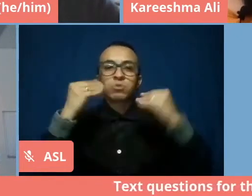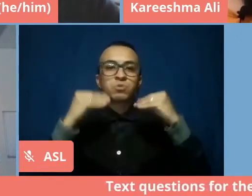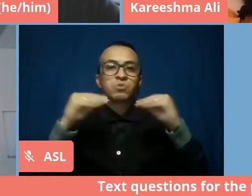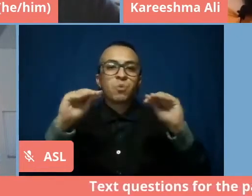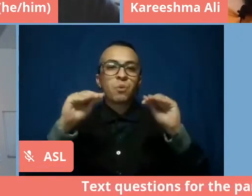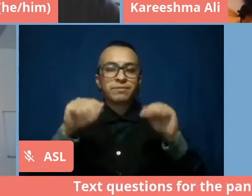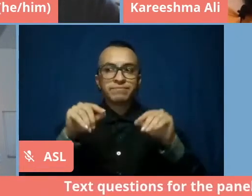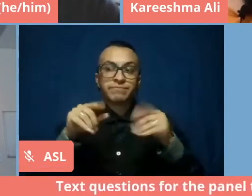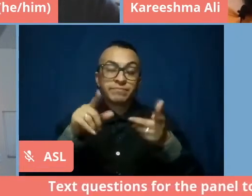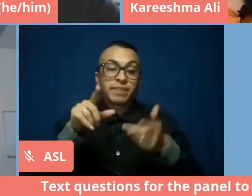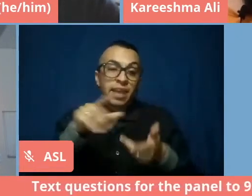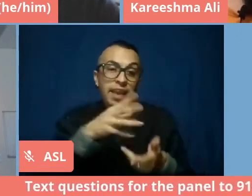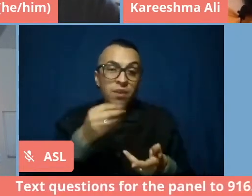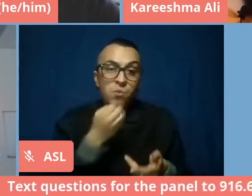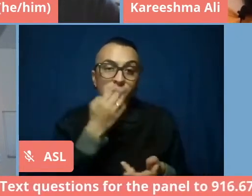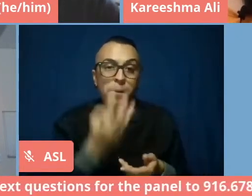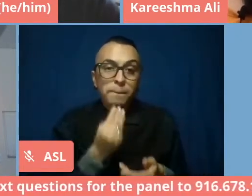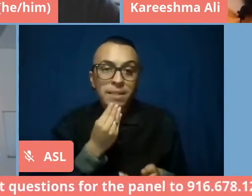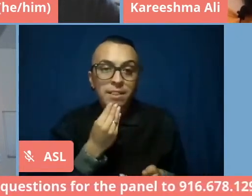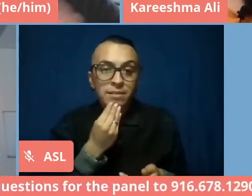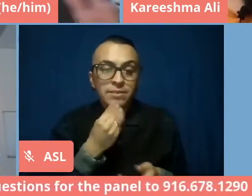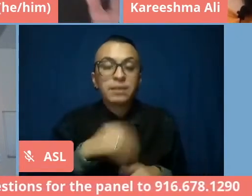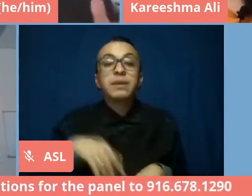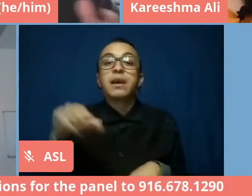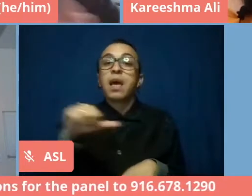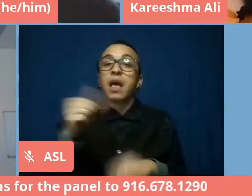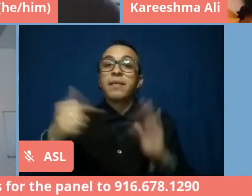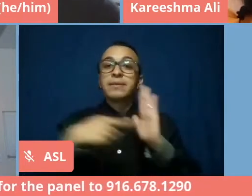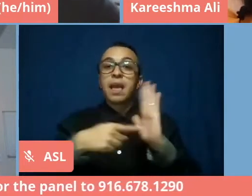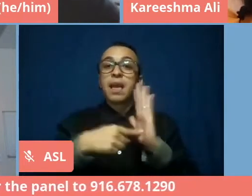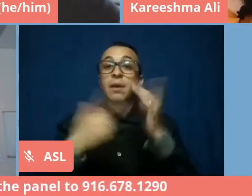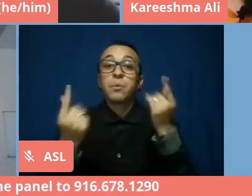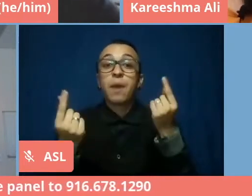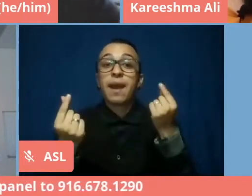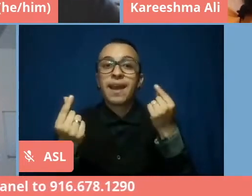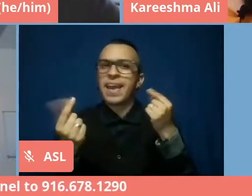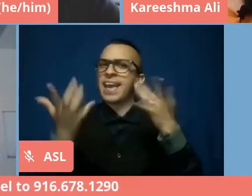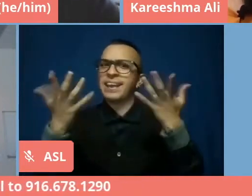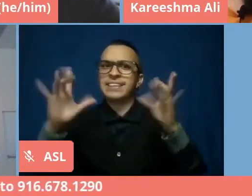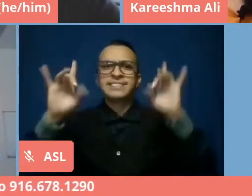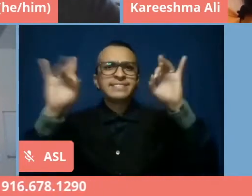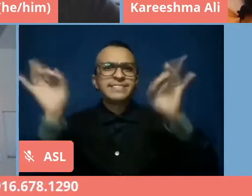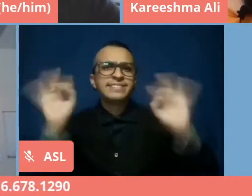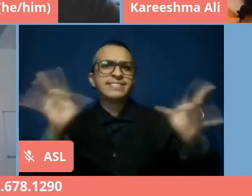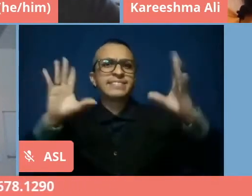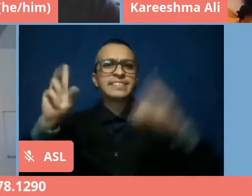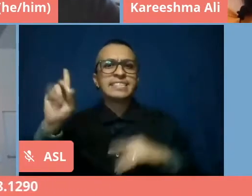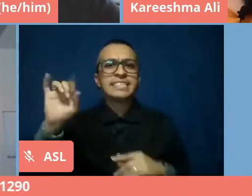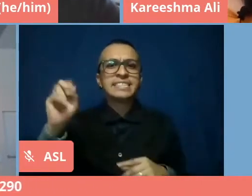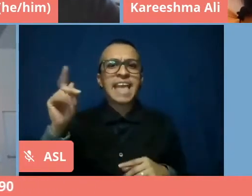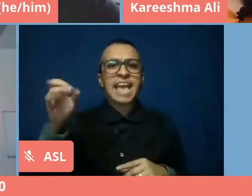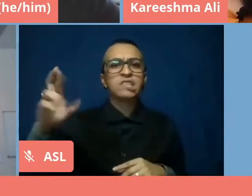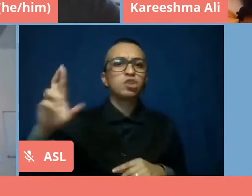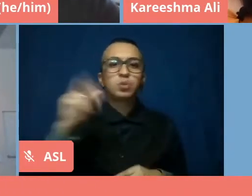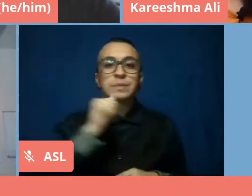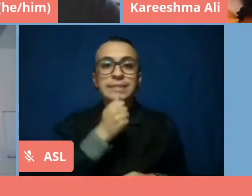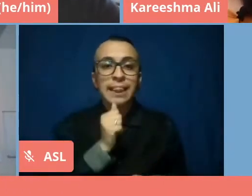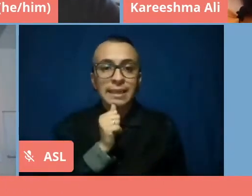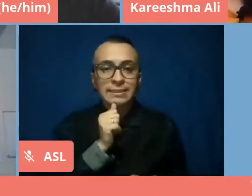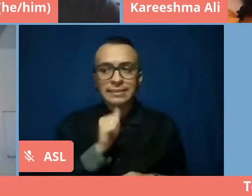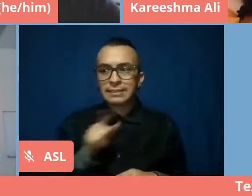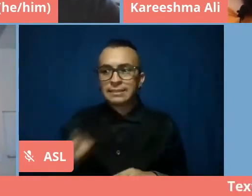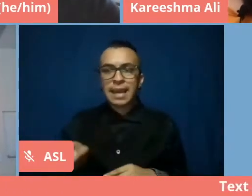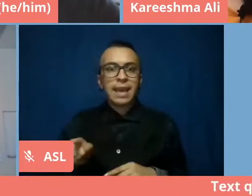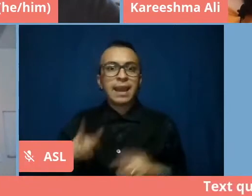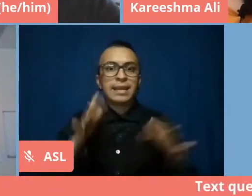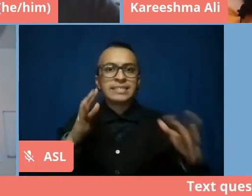warm meals. Another example is just disaster resilience and the acceleration